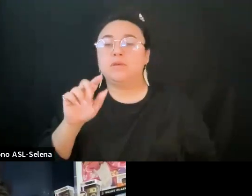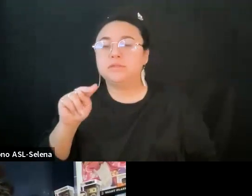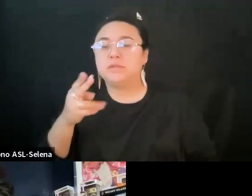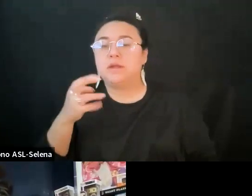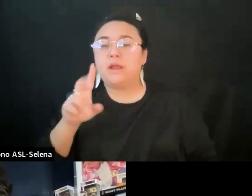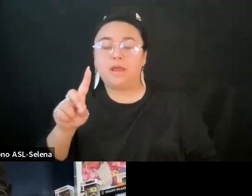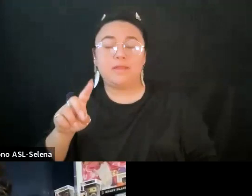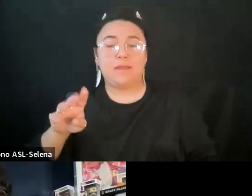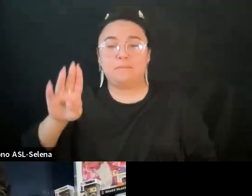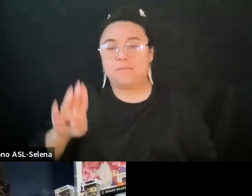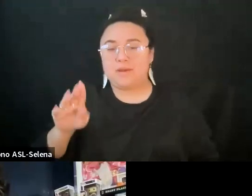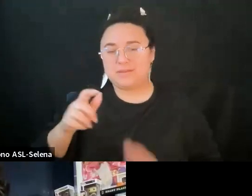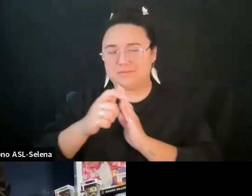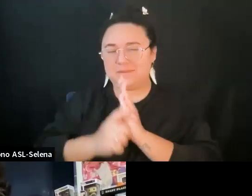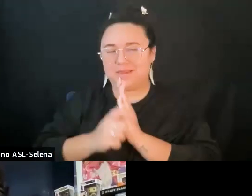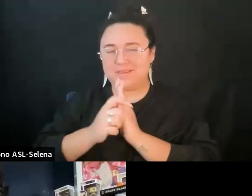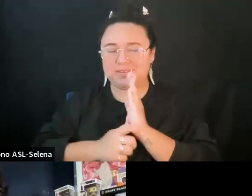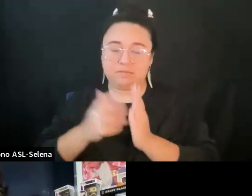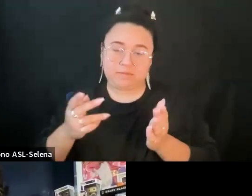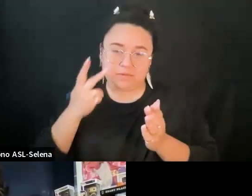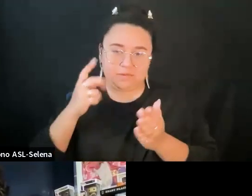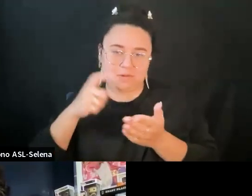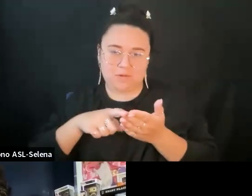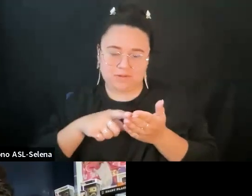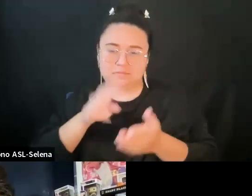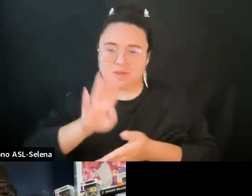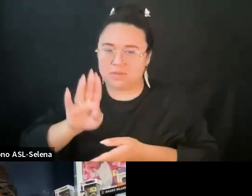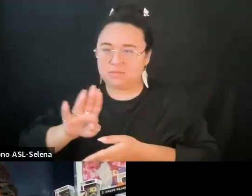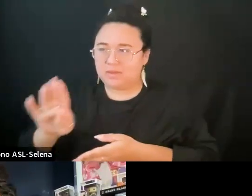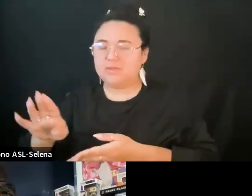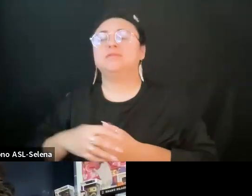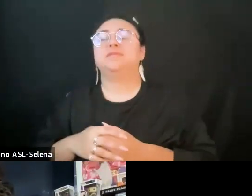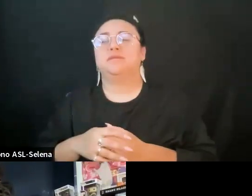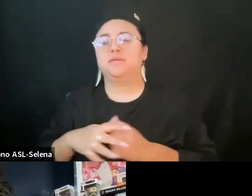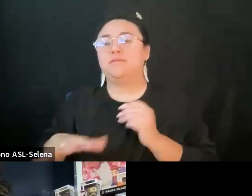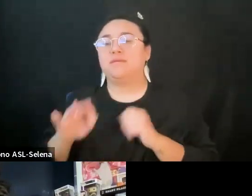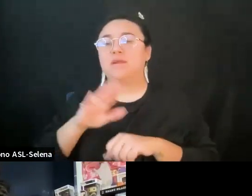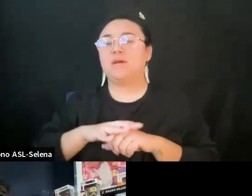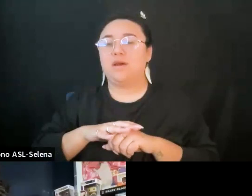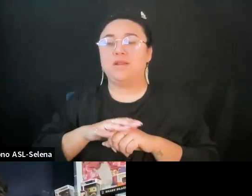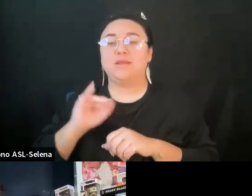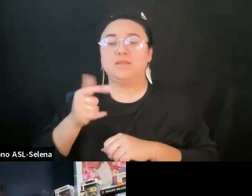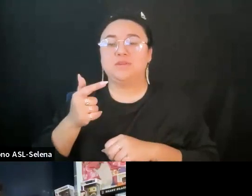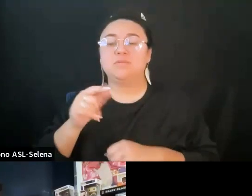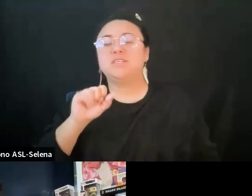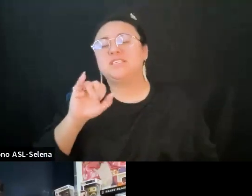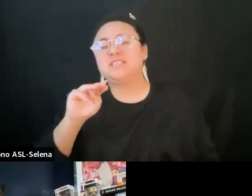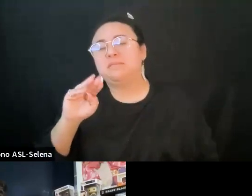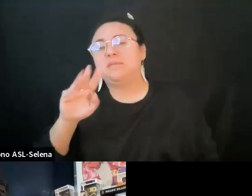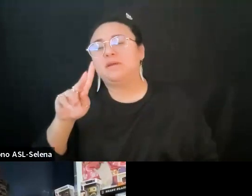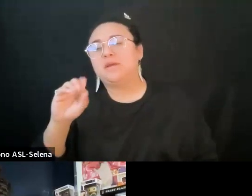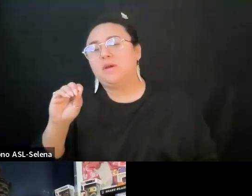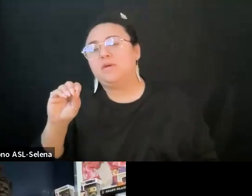there. These days, you can mostly find him on Instagram, as Simko says, posting